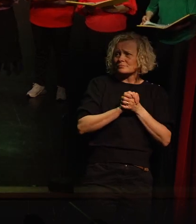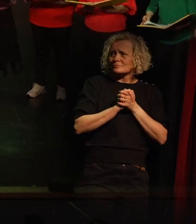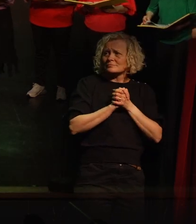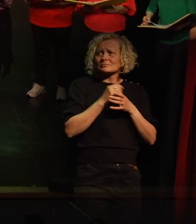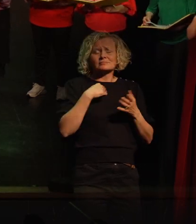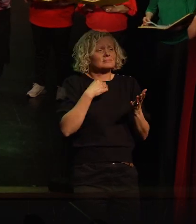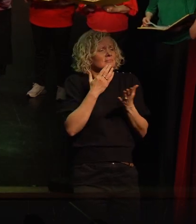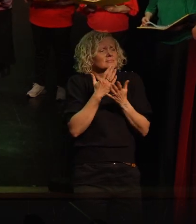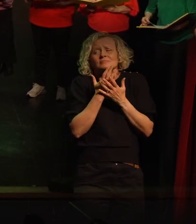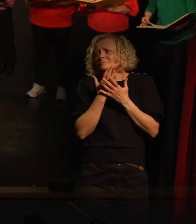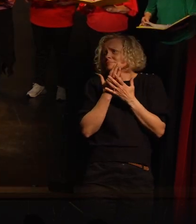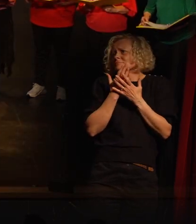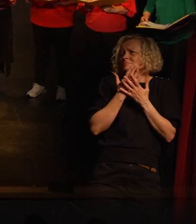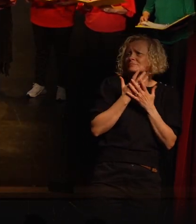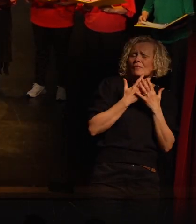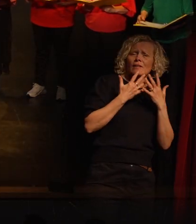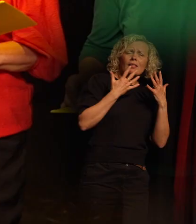ask. And why do all those people